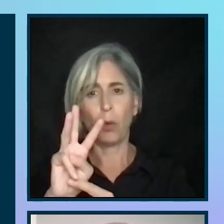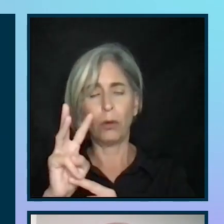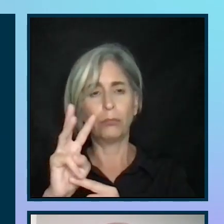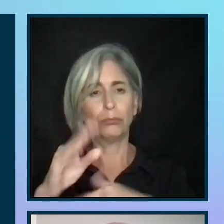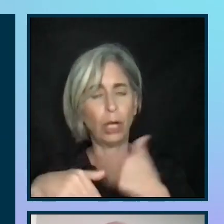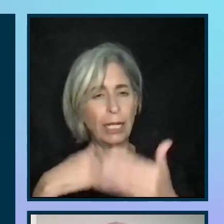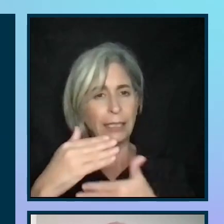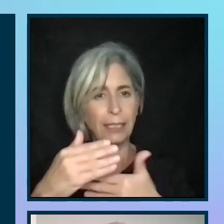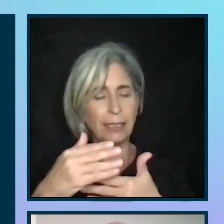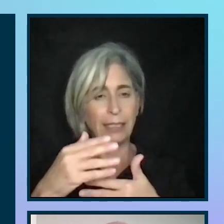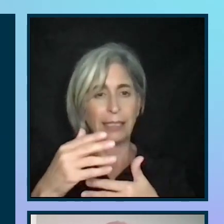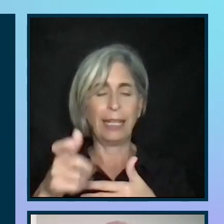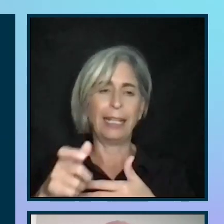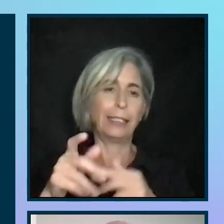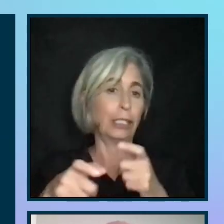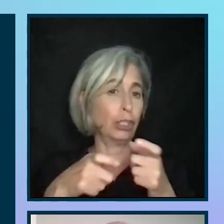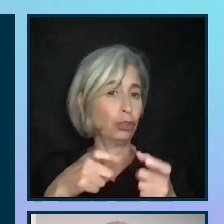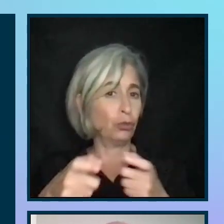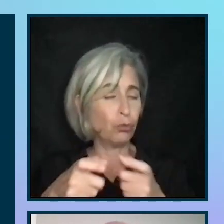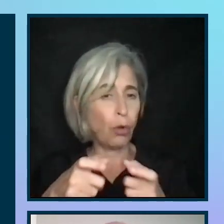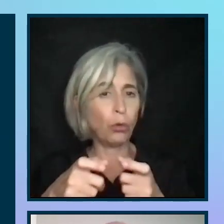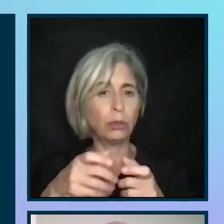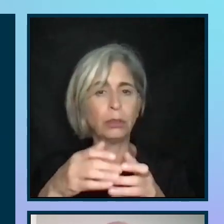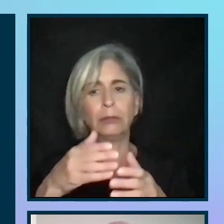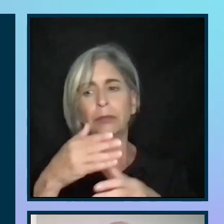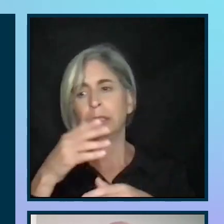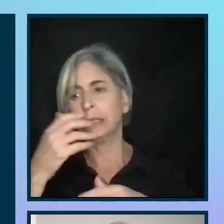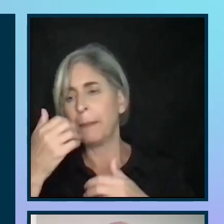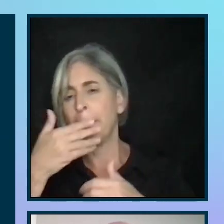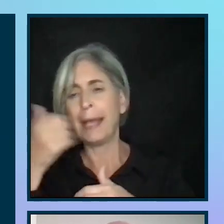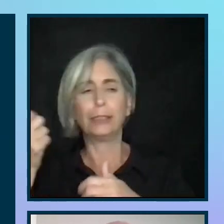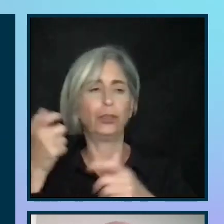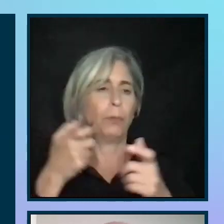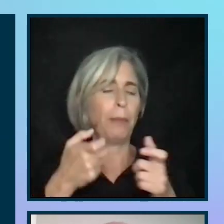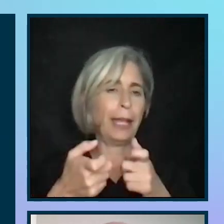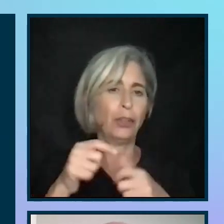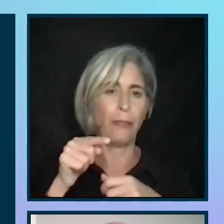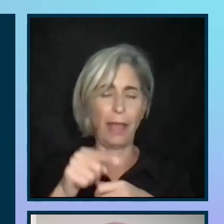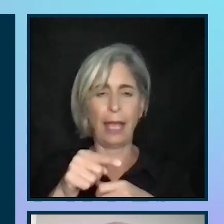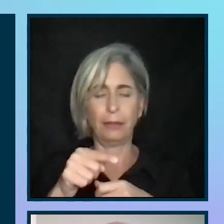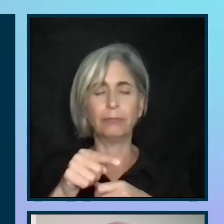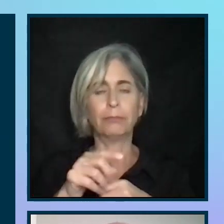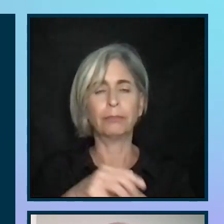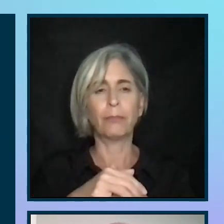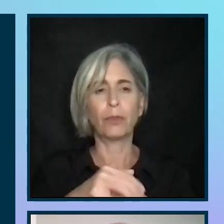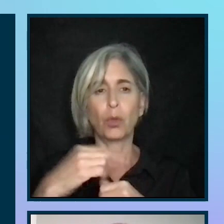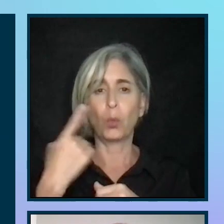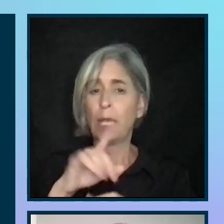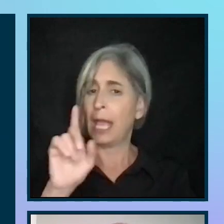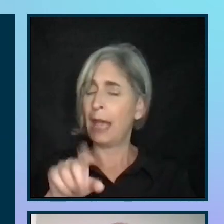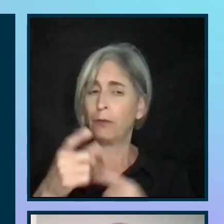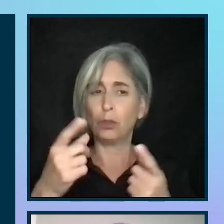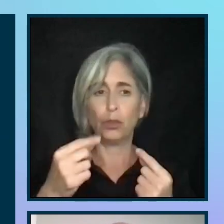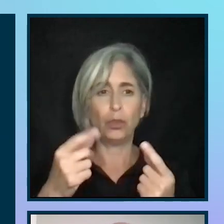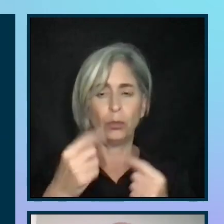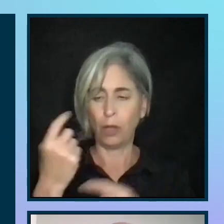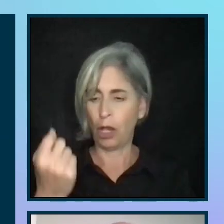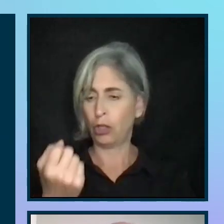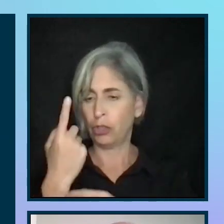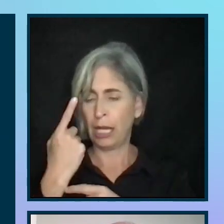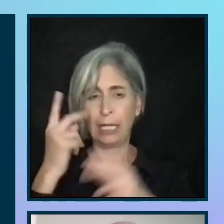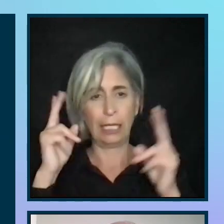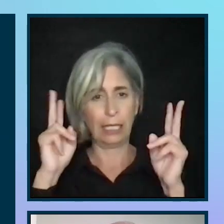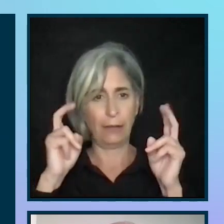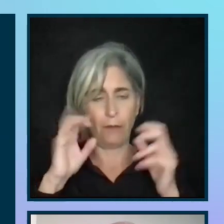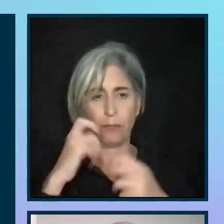tightly controlled with us being able to manage the source that we get in quite clearly. So we have to do an understanding of issues.